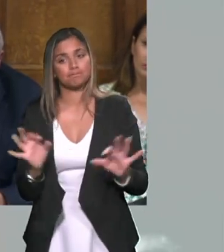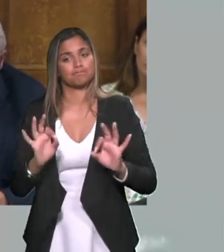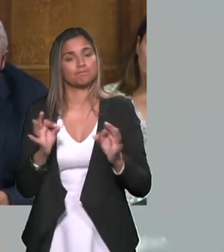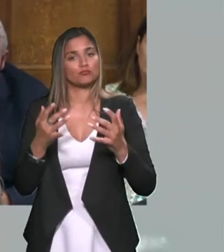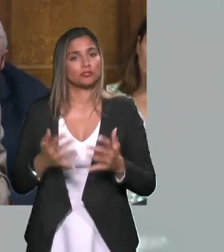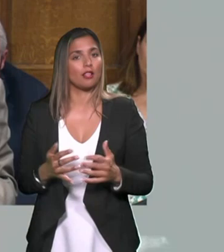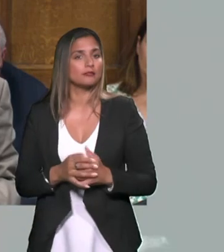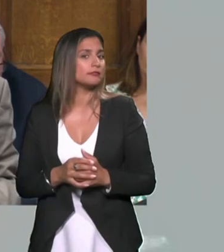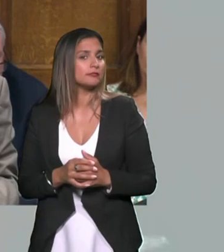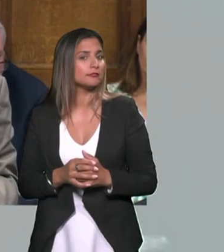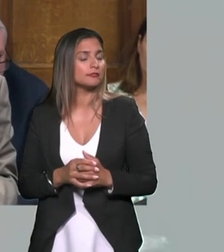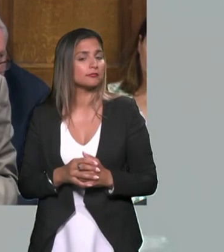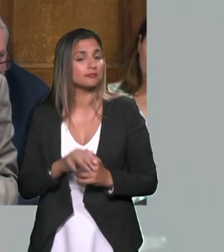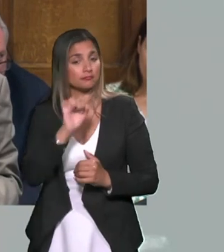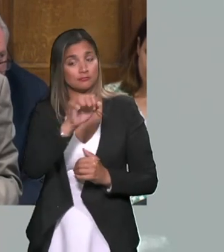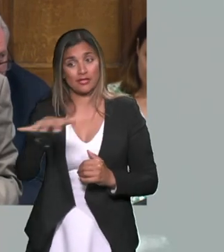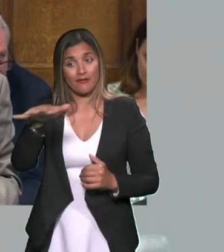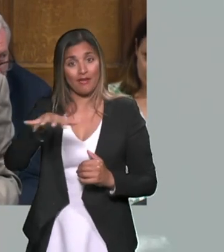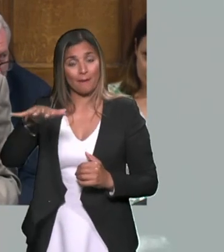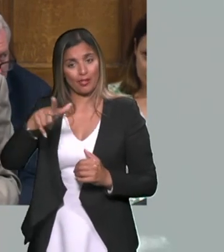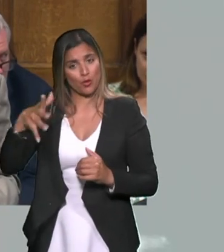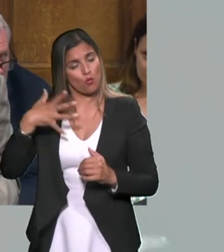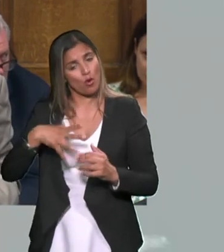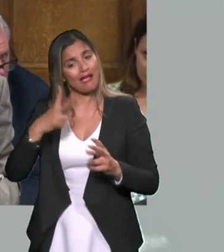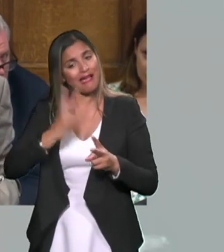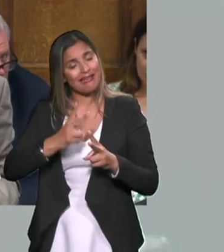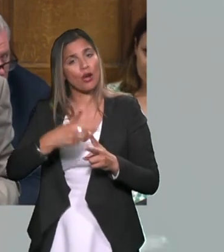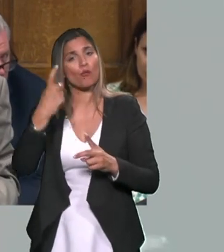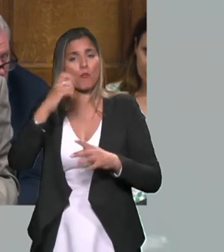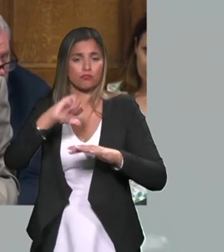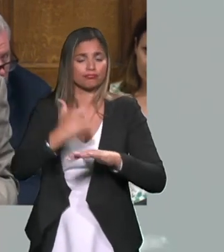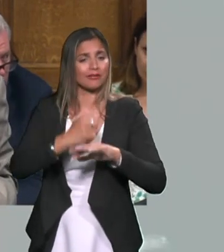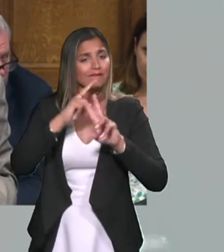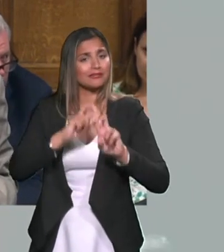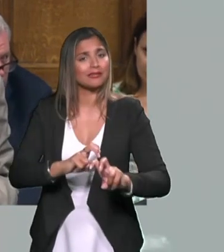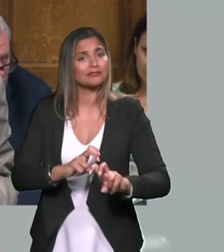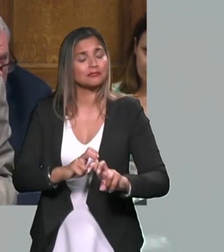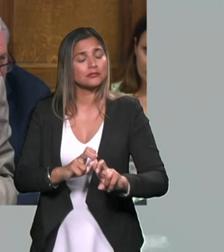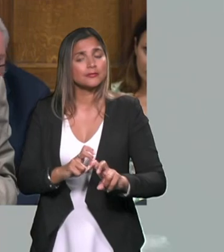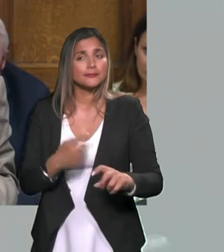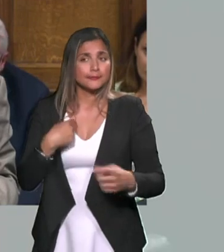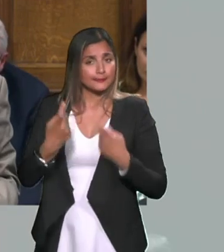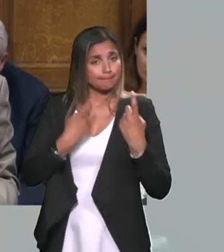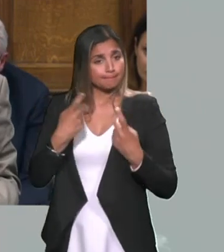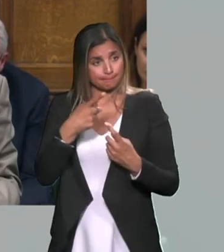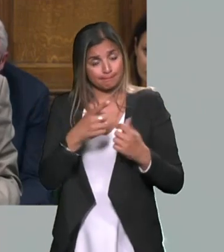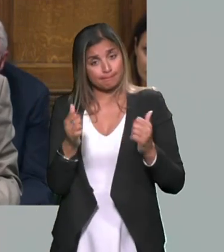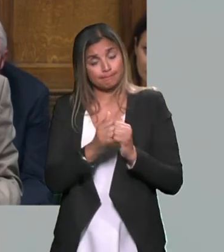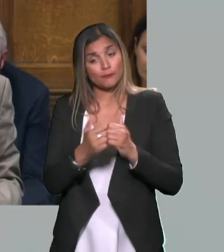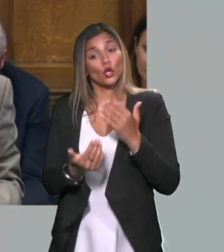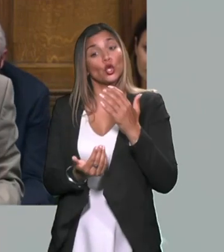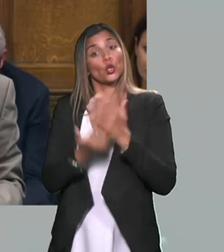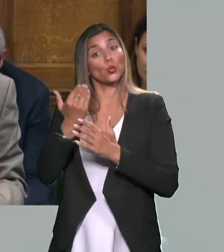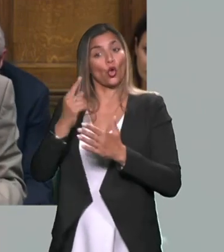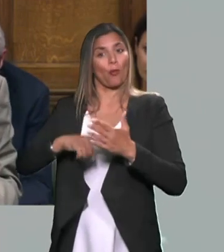the families of the bereaved are calling for a further investigation. I wonder if the Prime Minister would agree that the appointment of the new Metropolitan Police